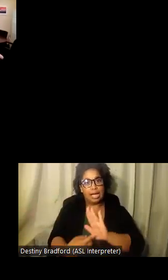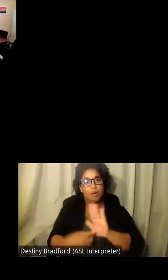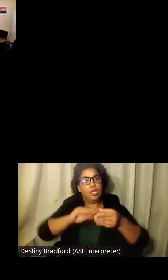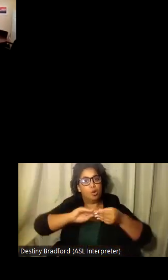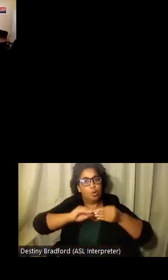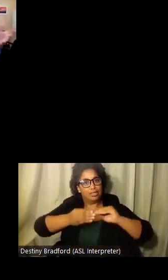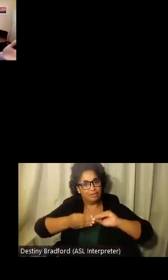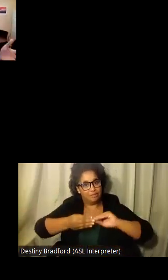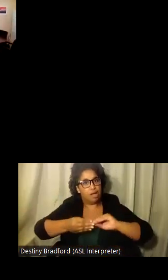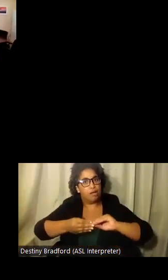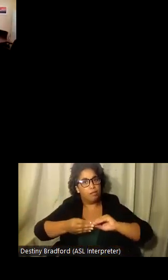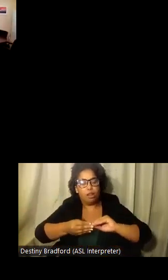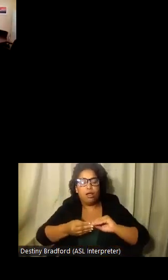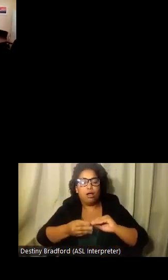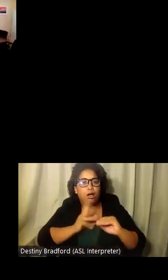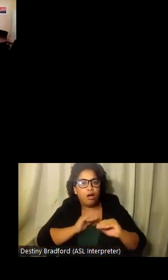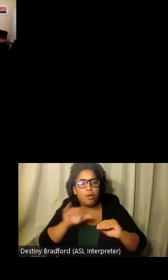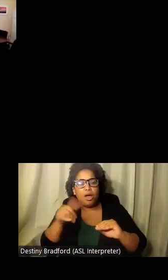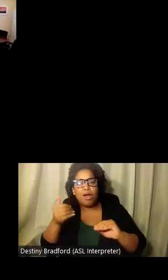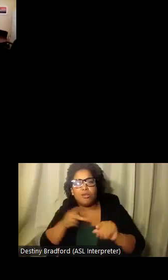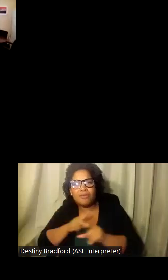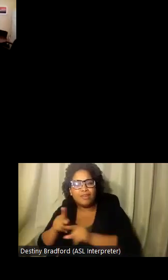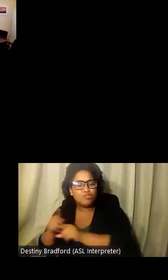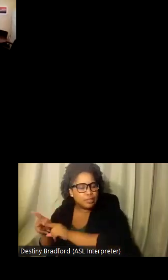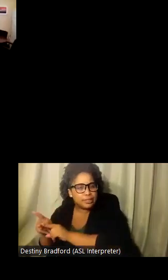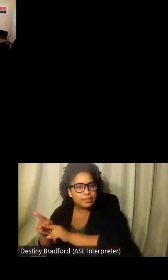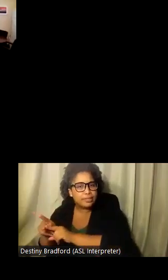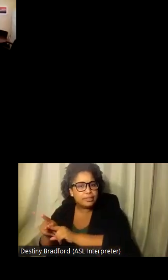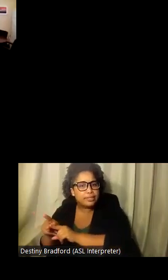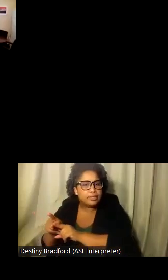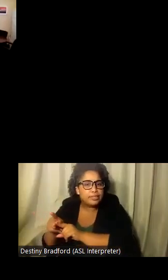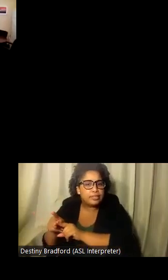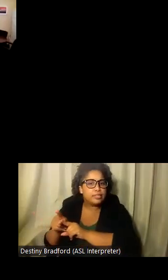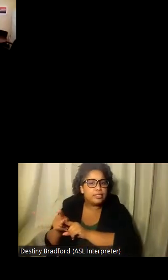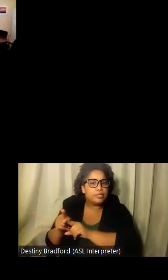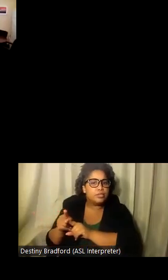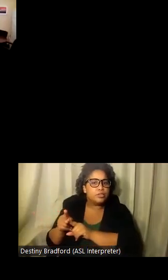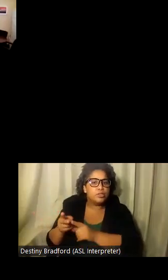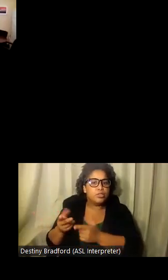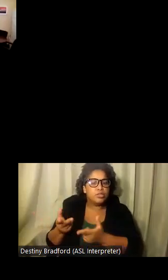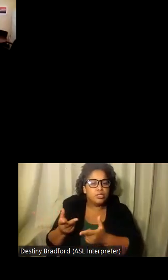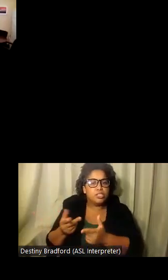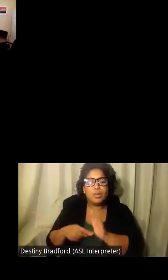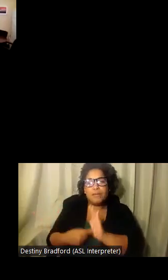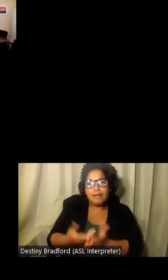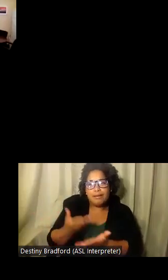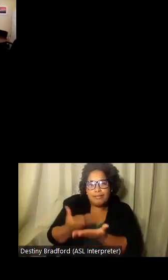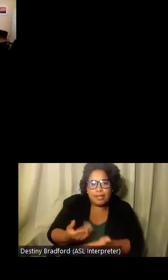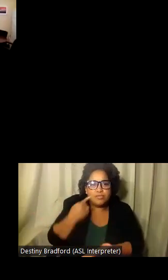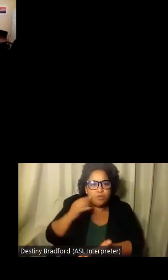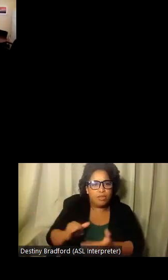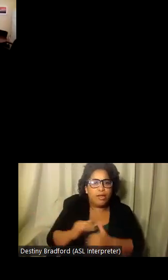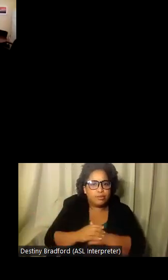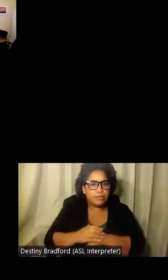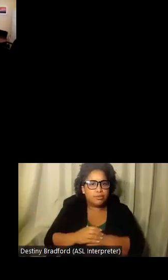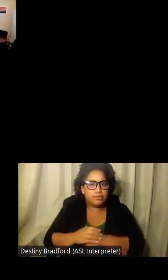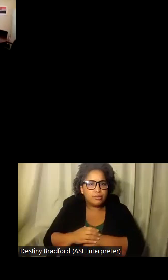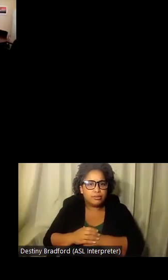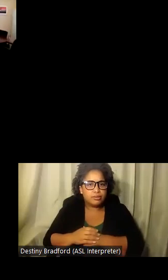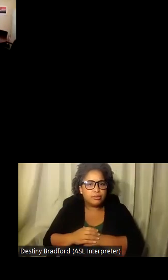way with other professions that enjoy a standard occupational code and making the case for that. And I would